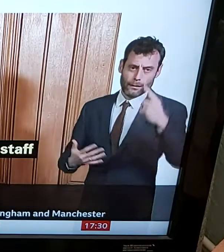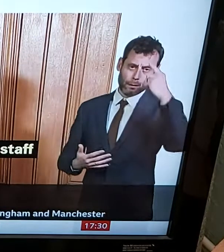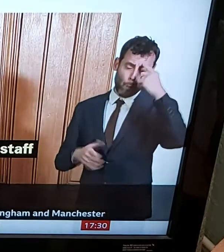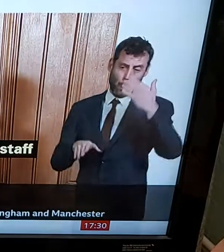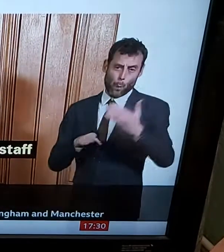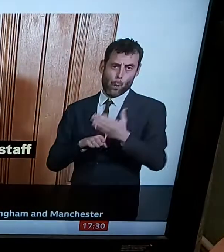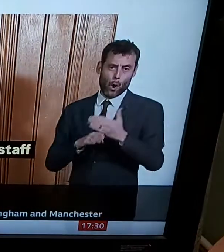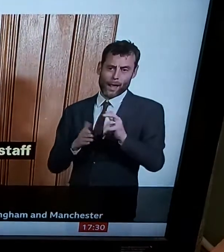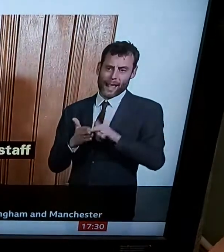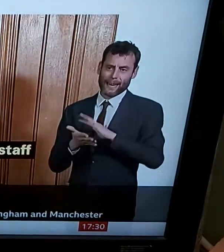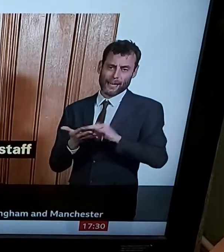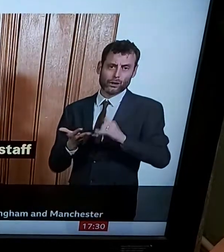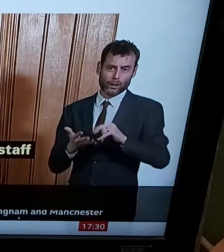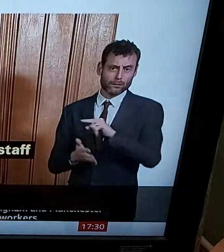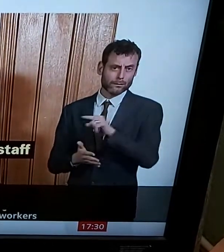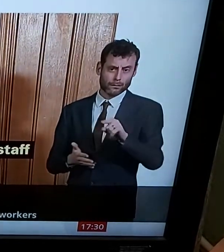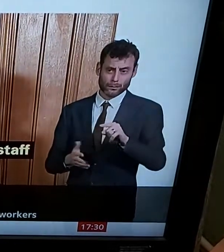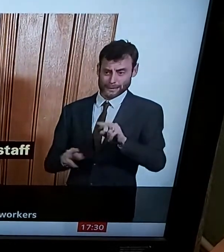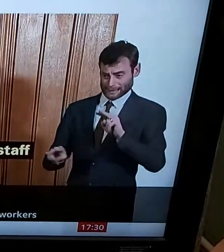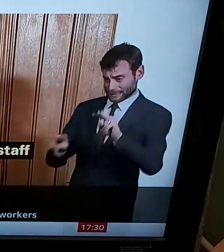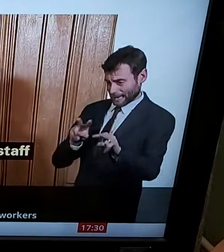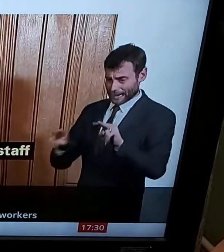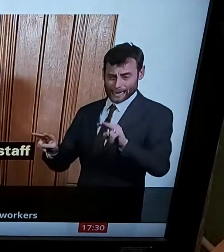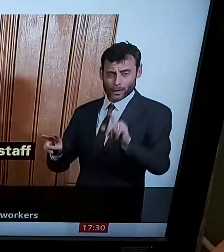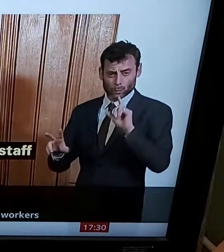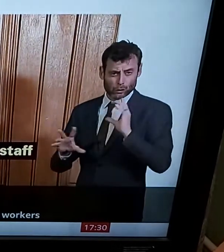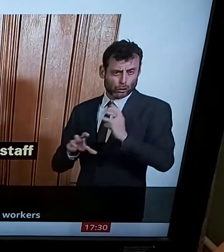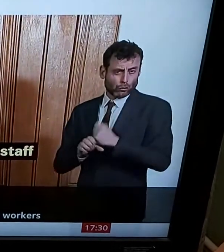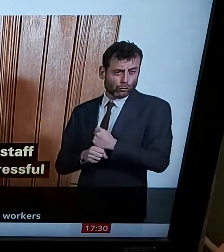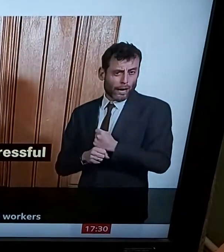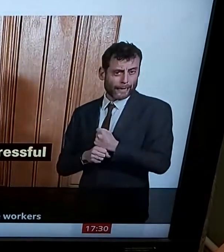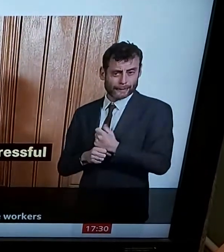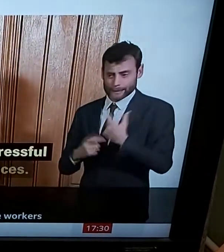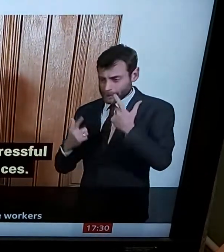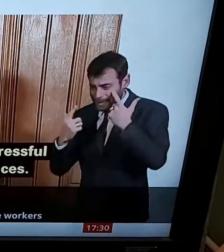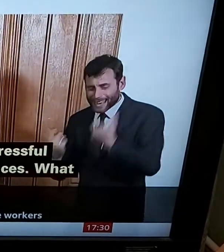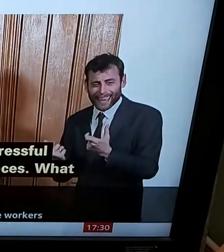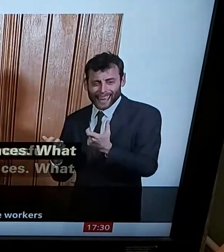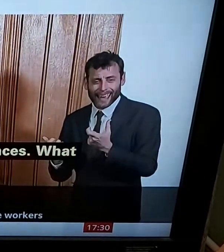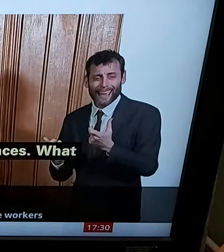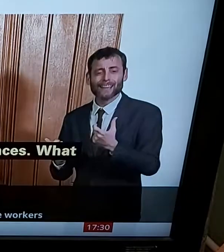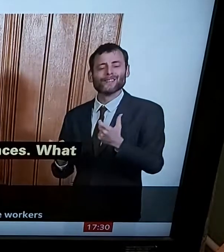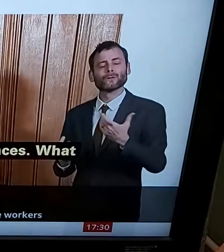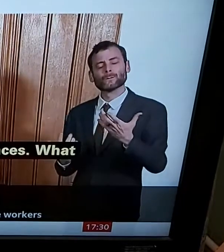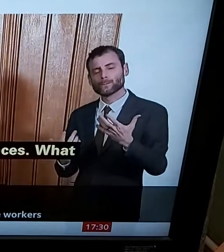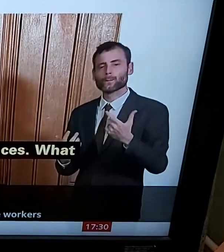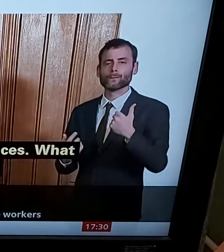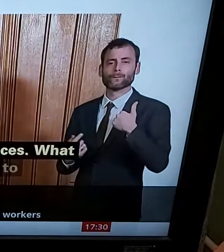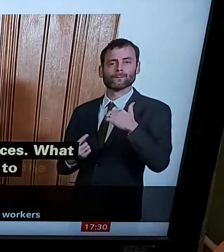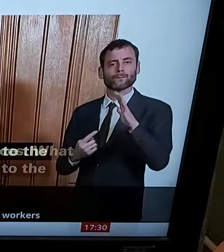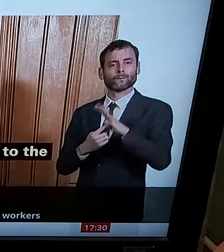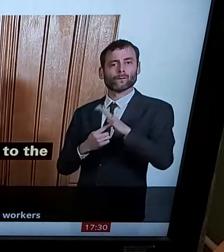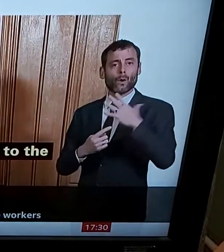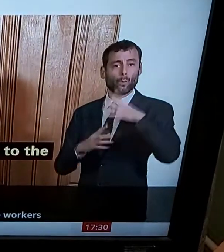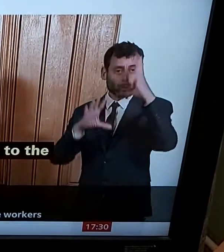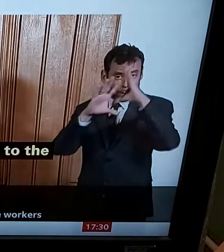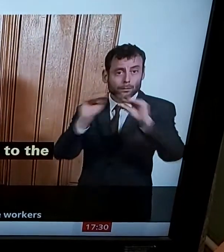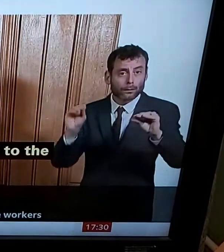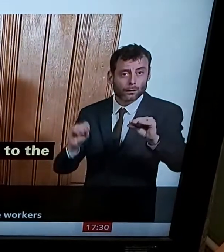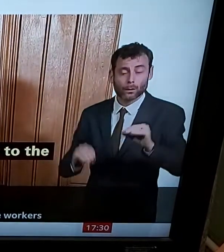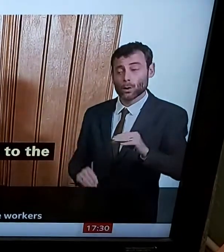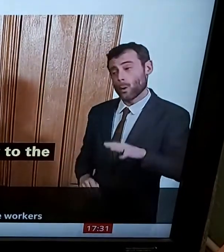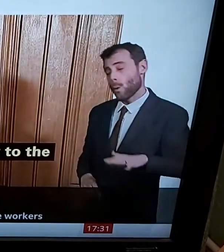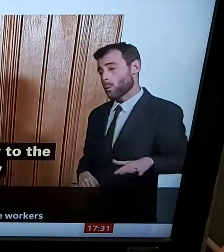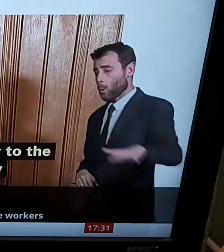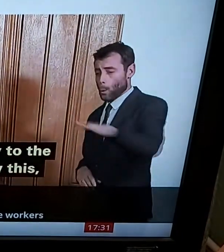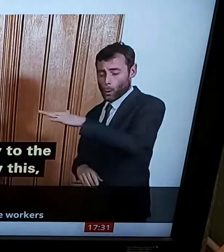pressurised circumstances. But I think what they would want me to say to the rest of the country is know this, that everybody is pulling